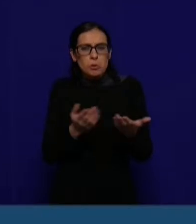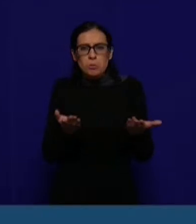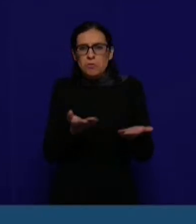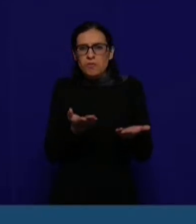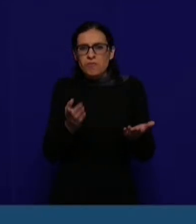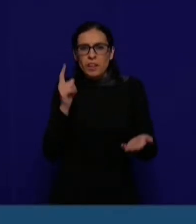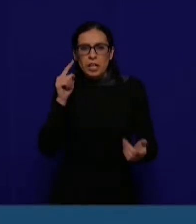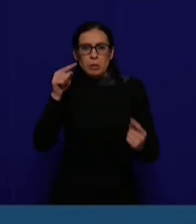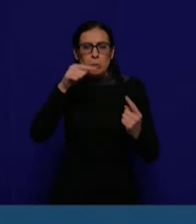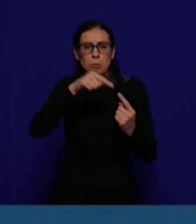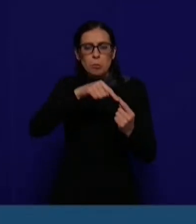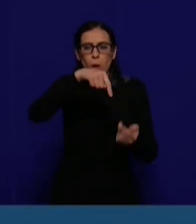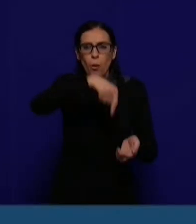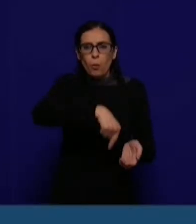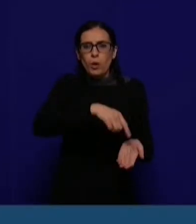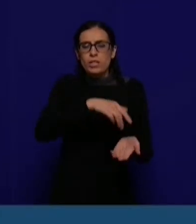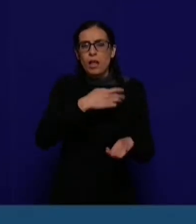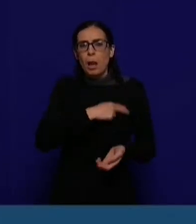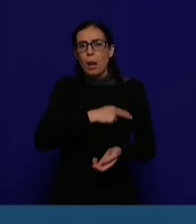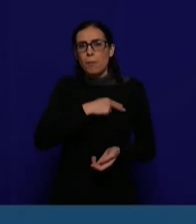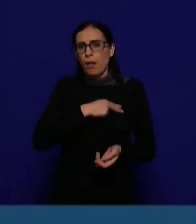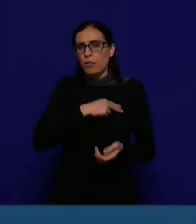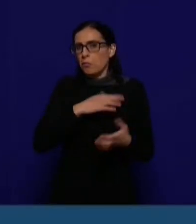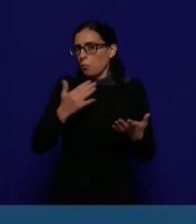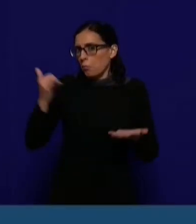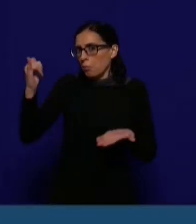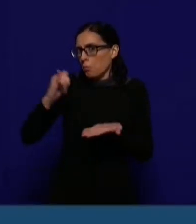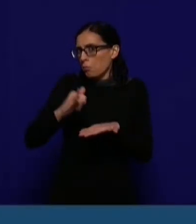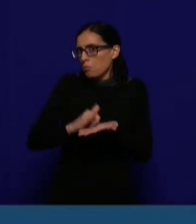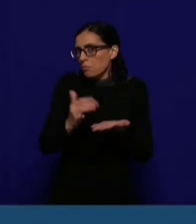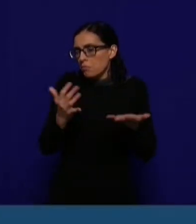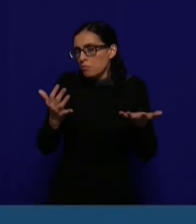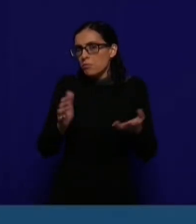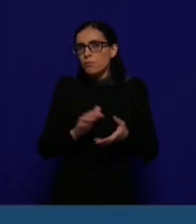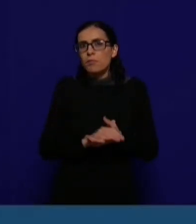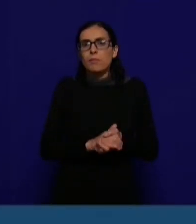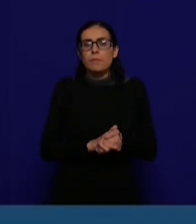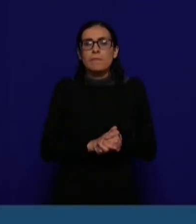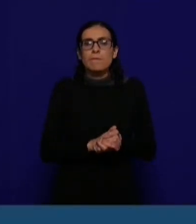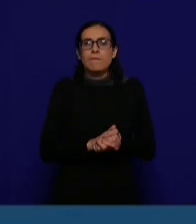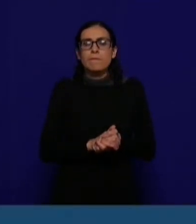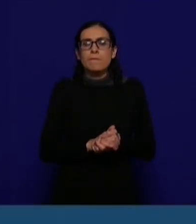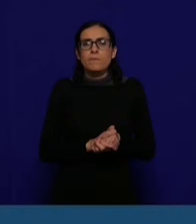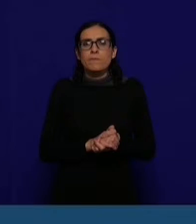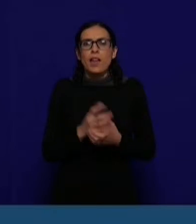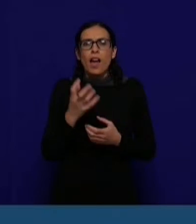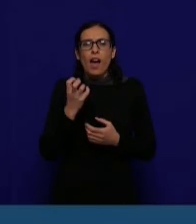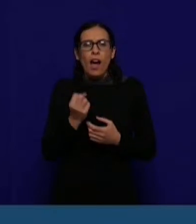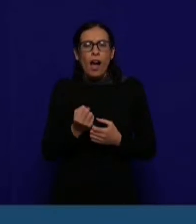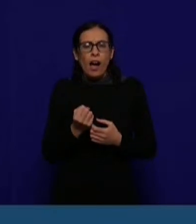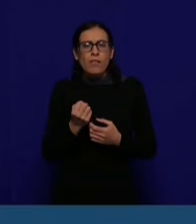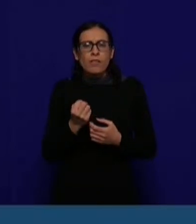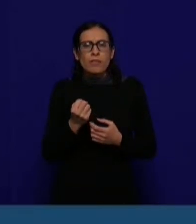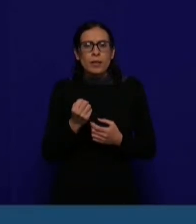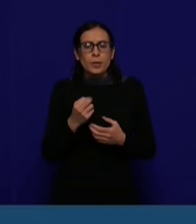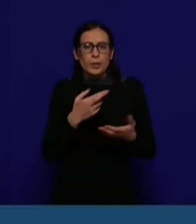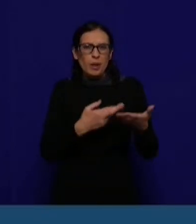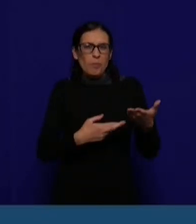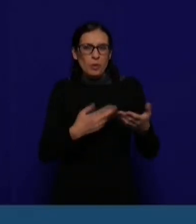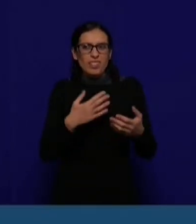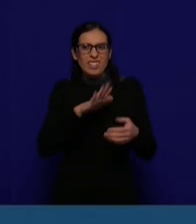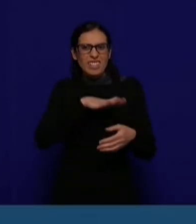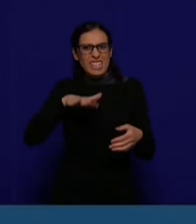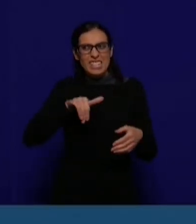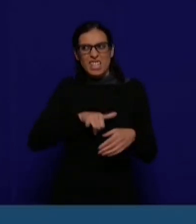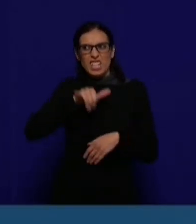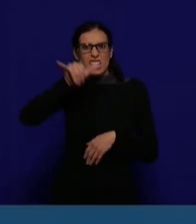imported u kif wasal hawn. Għandna wkoll rapporti ta' possibilità ta' nies li marru f'pajjiżi li huma red list countries